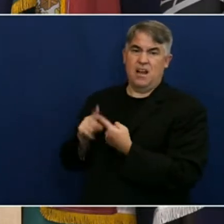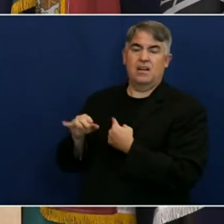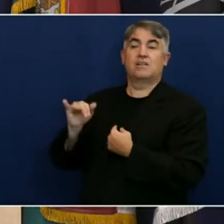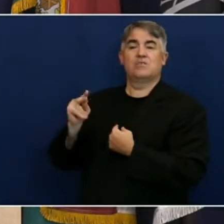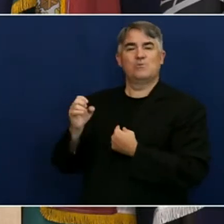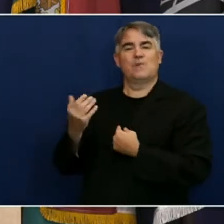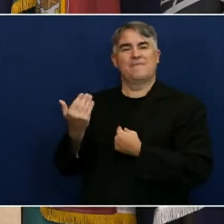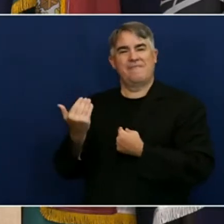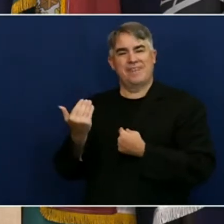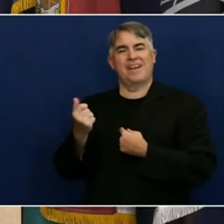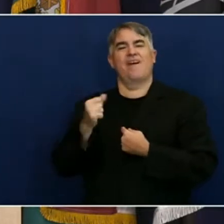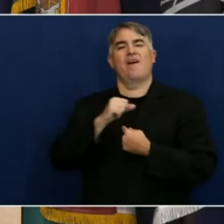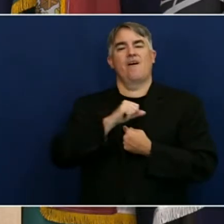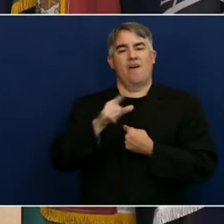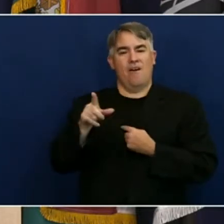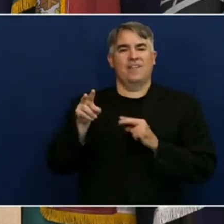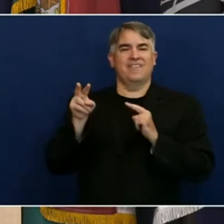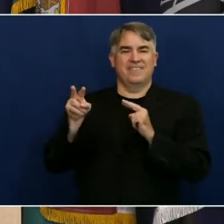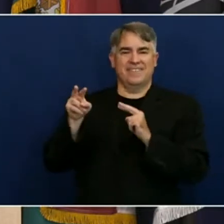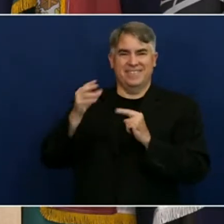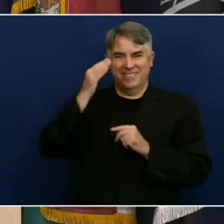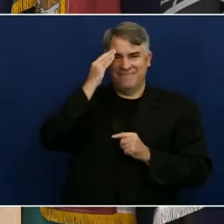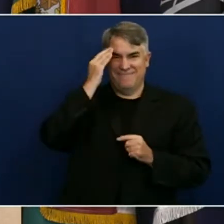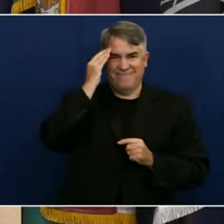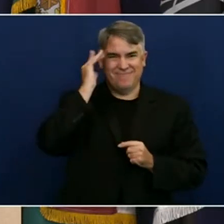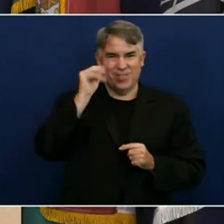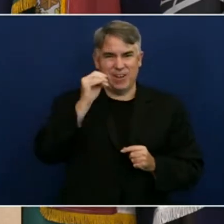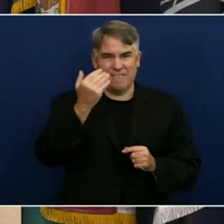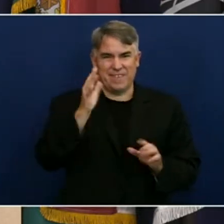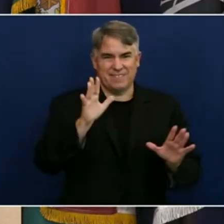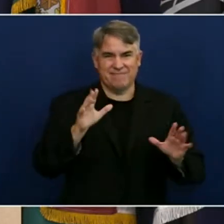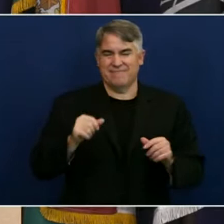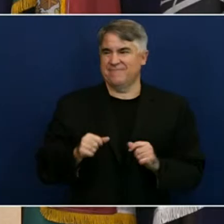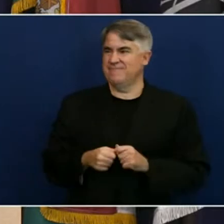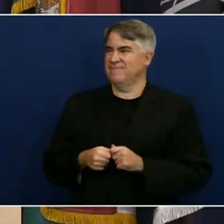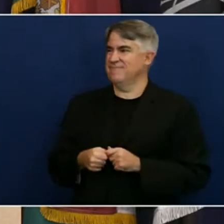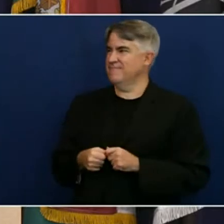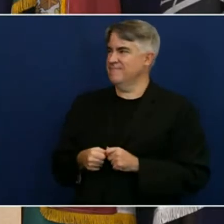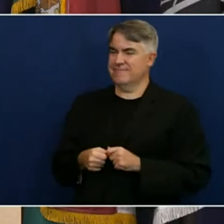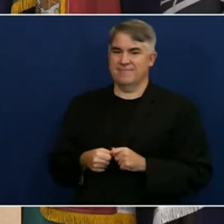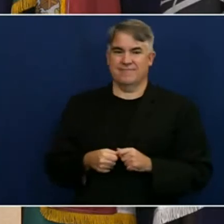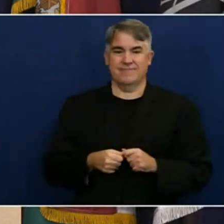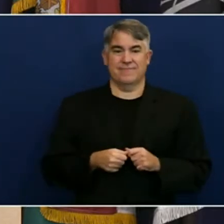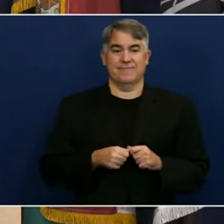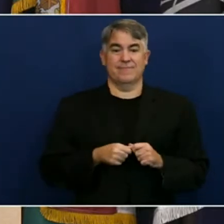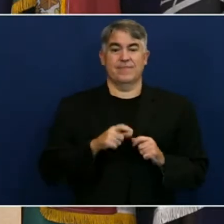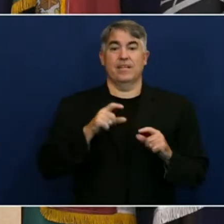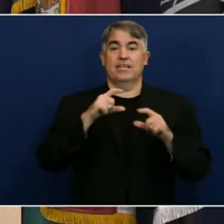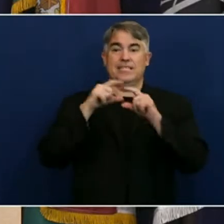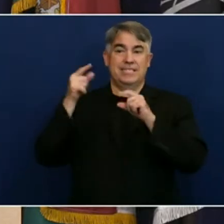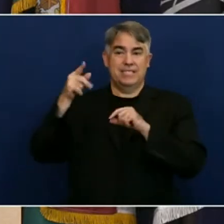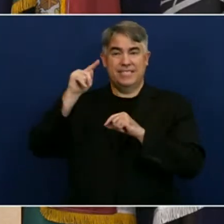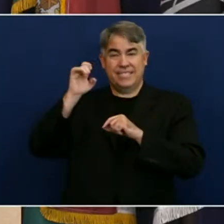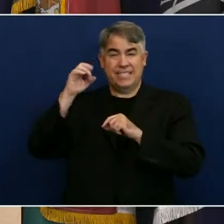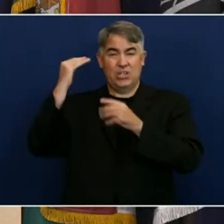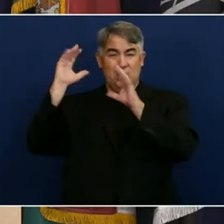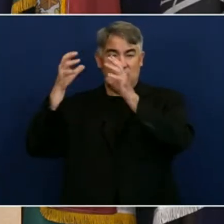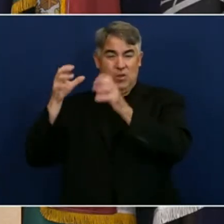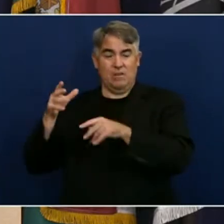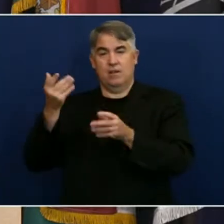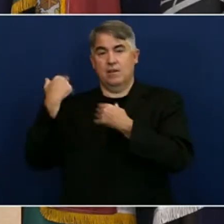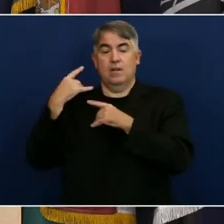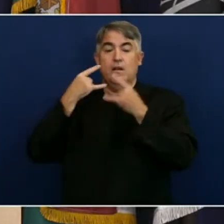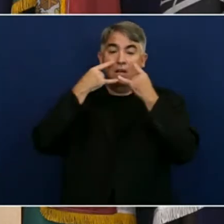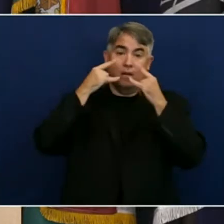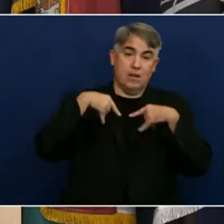June 15th with the moving beyond the blueprint and the retiring of the tiers and the lifting of the mask requirements. But it's just a couple weeks away, and I